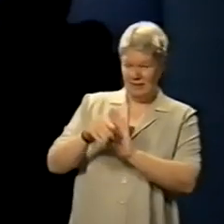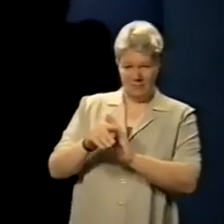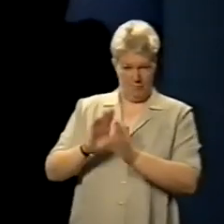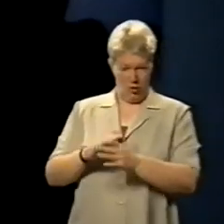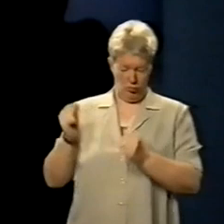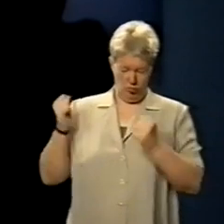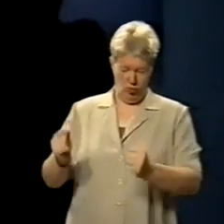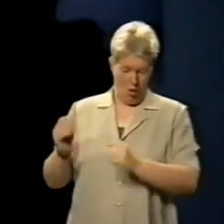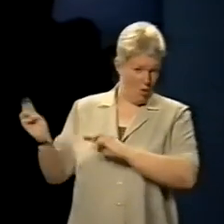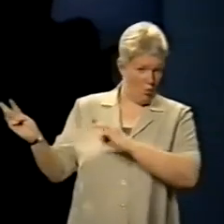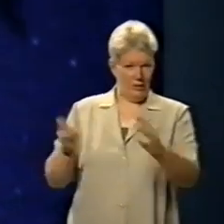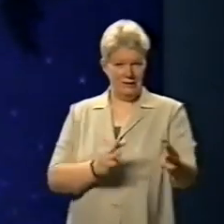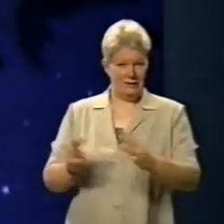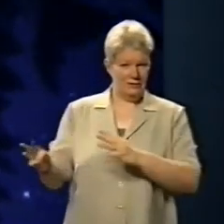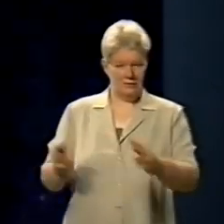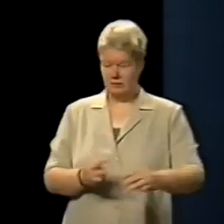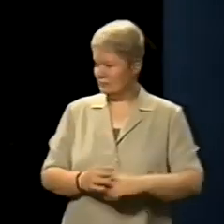sound away.